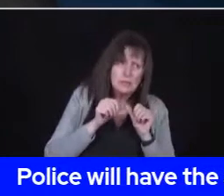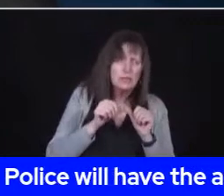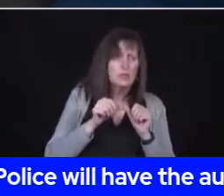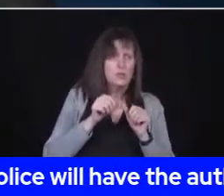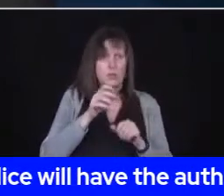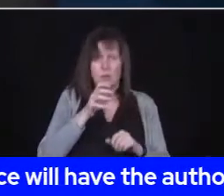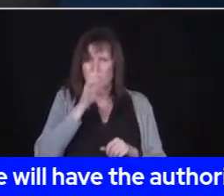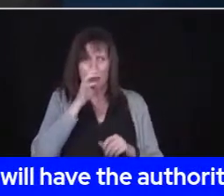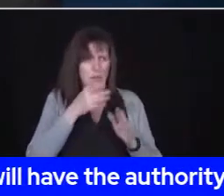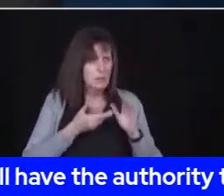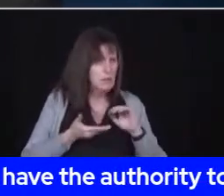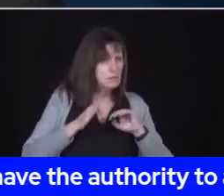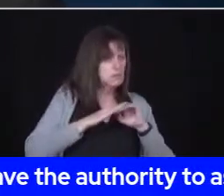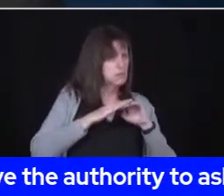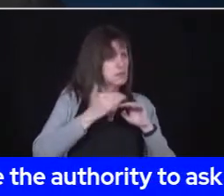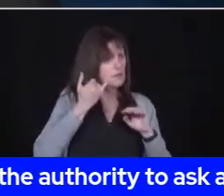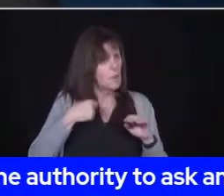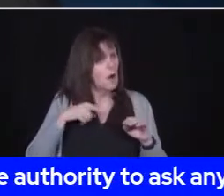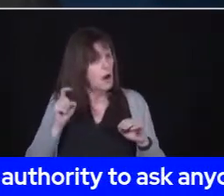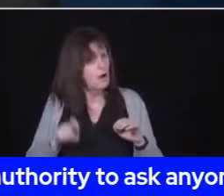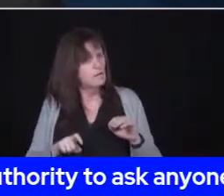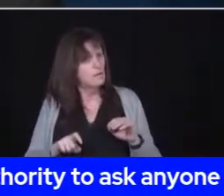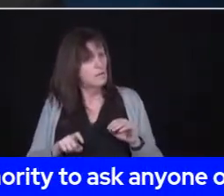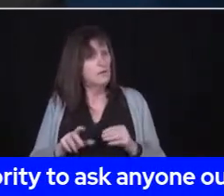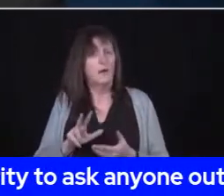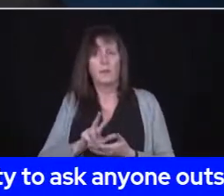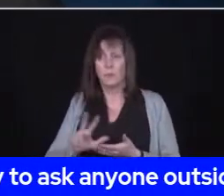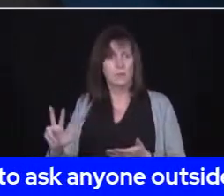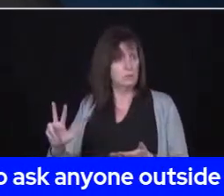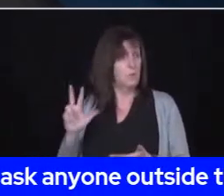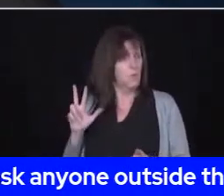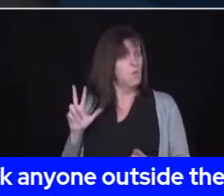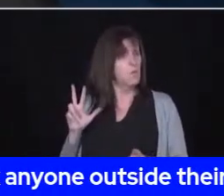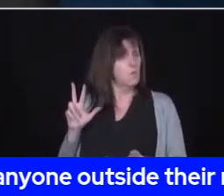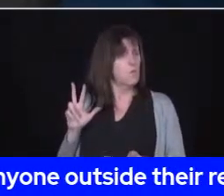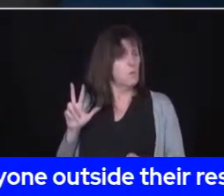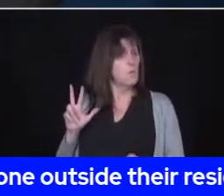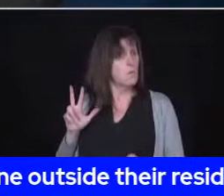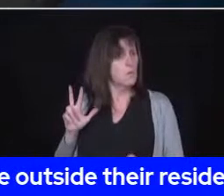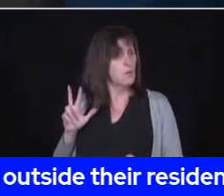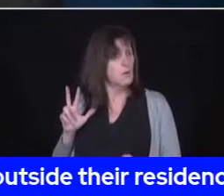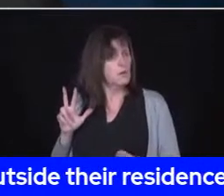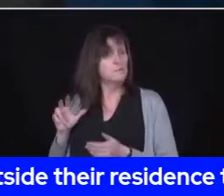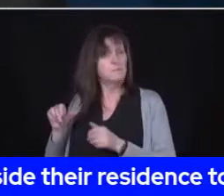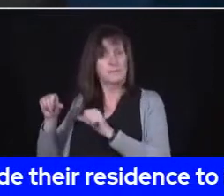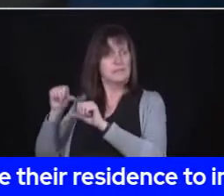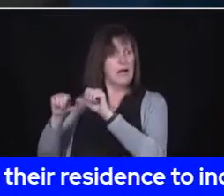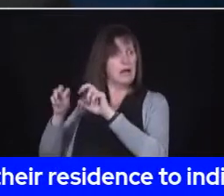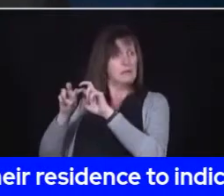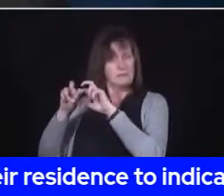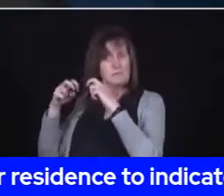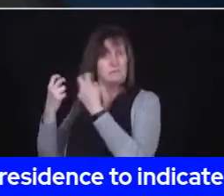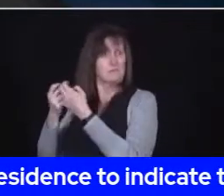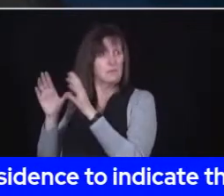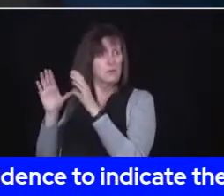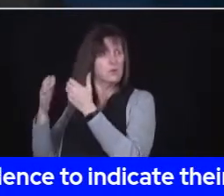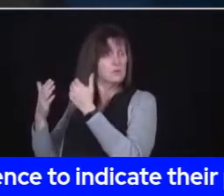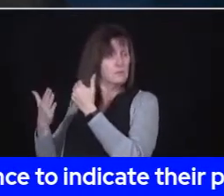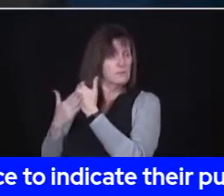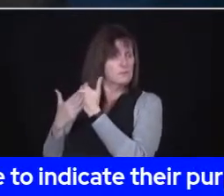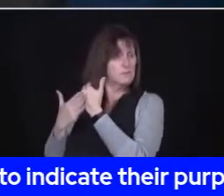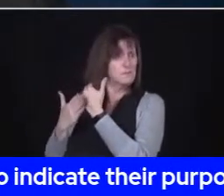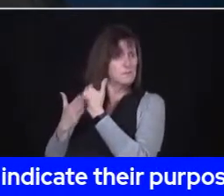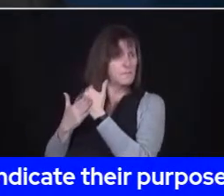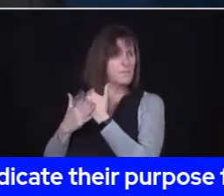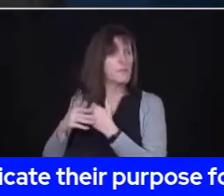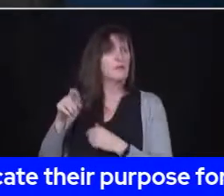back 3 weeks ago, as you are, someone has asked already, the science table is saying you need to be some more